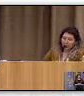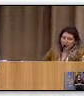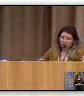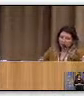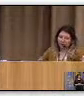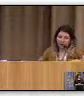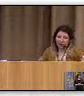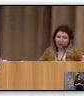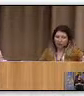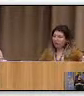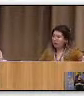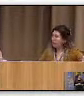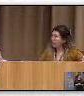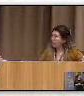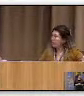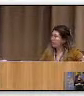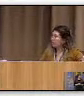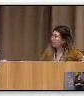much.